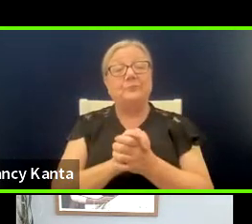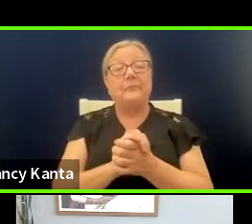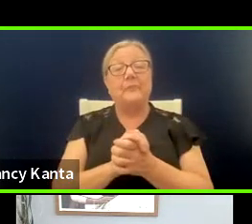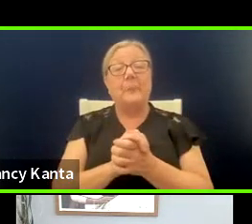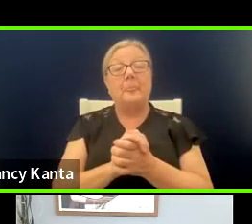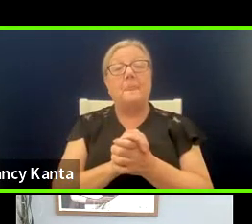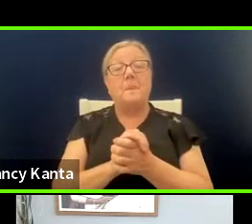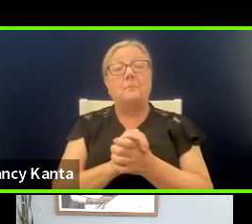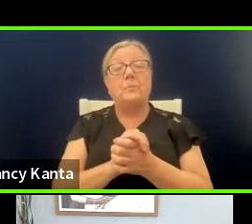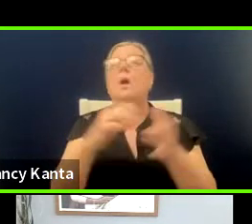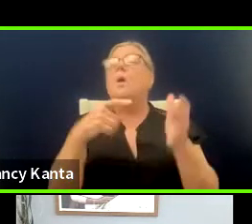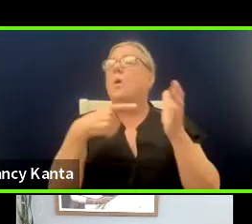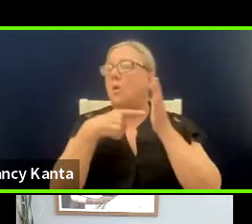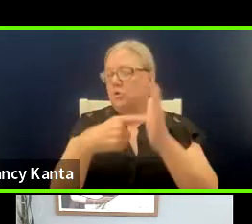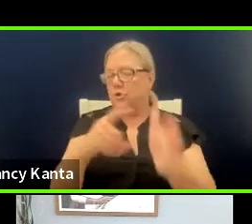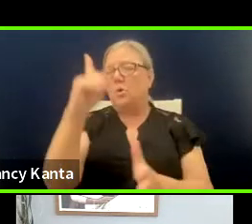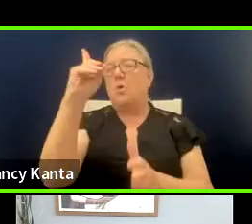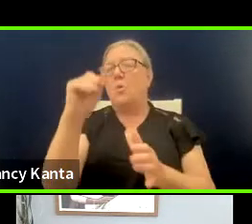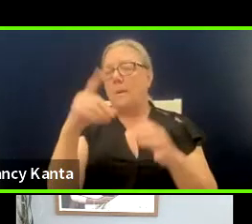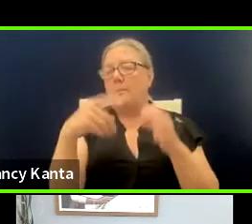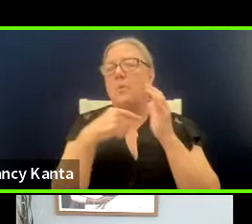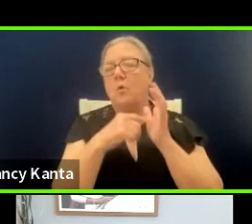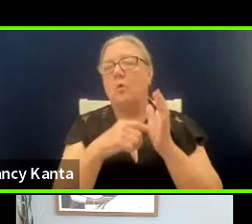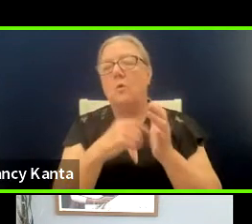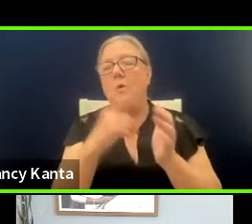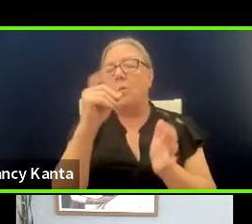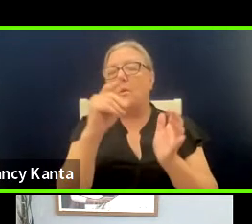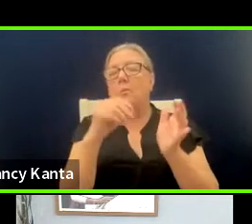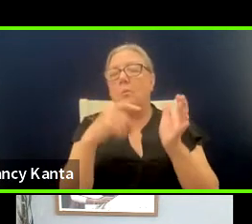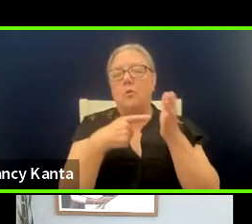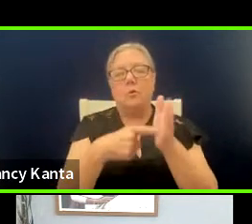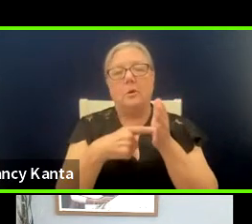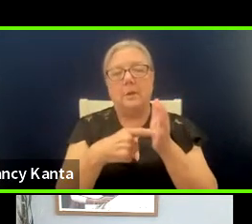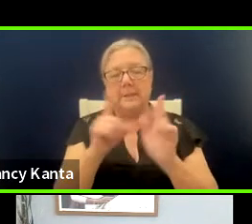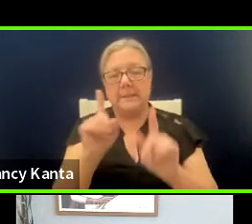example of that, and the one I meant to walk through that I didn't, for instance. Let me